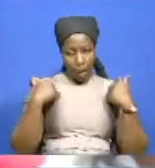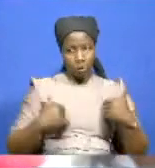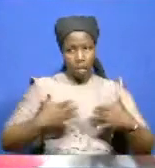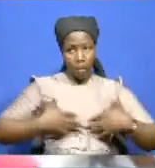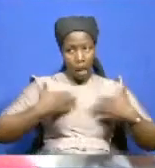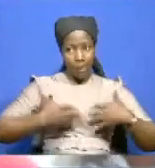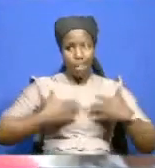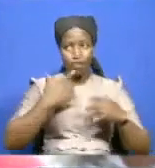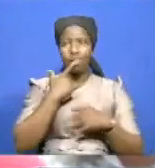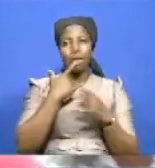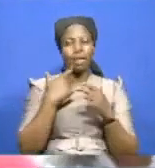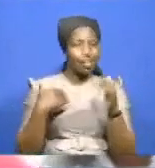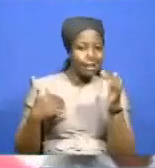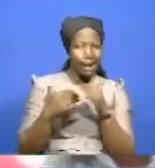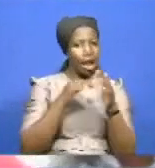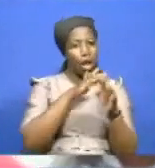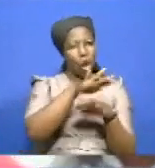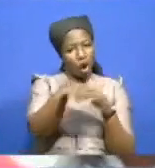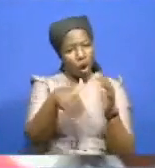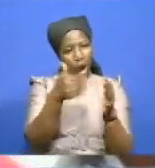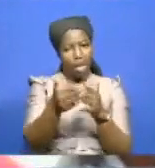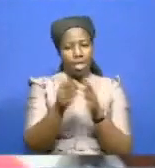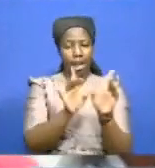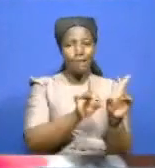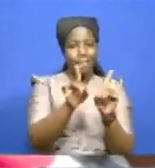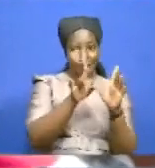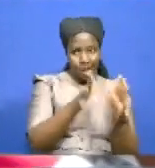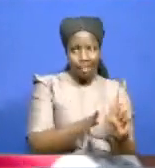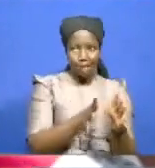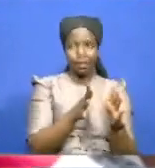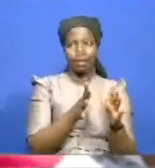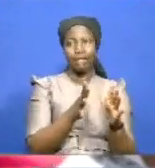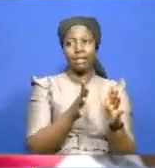nearly all the directors of the